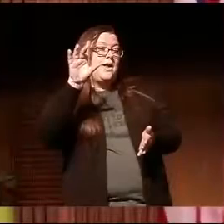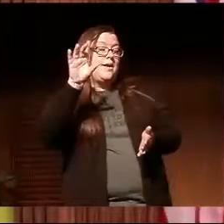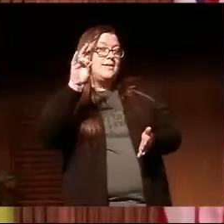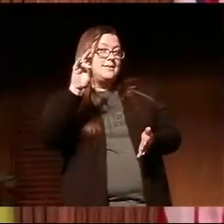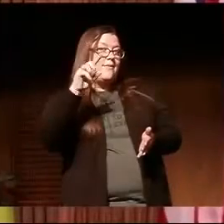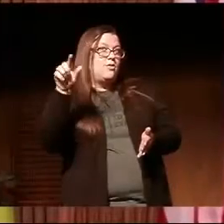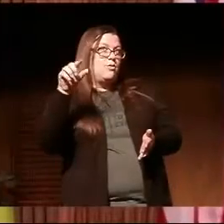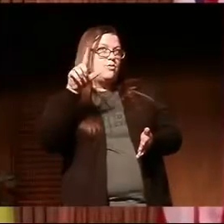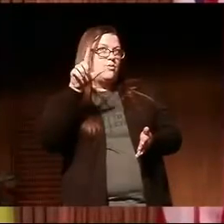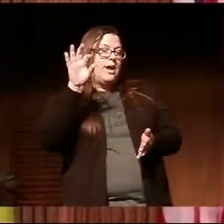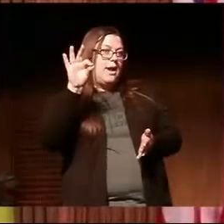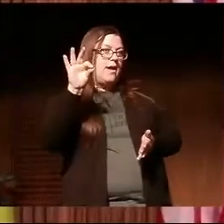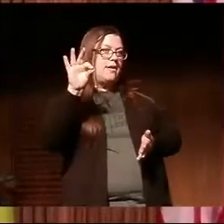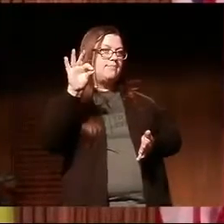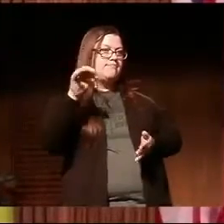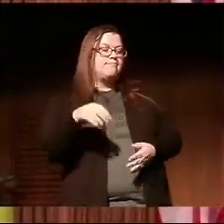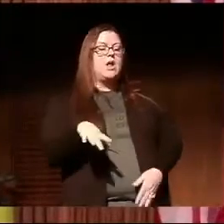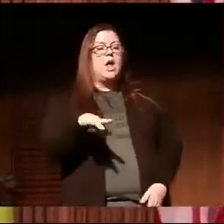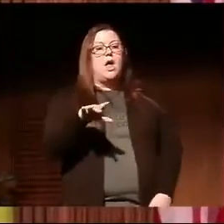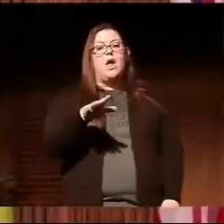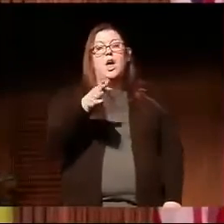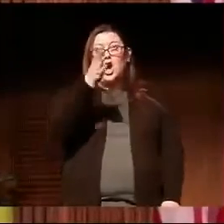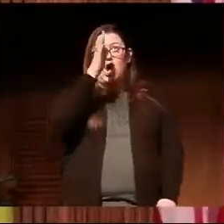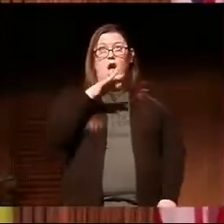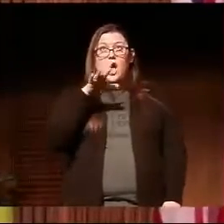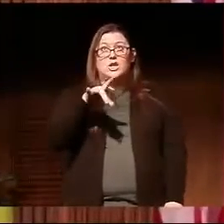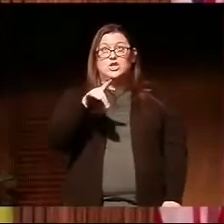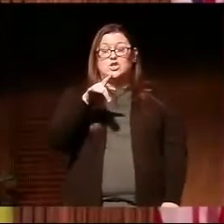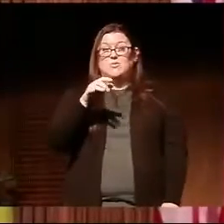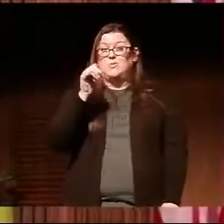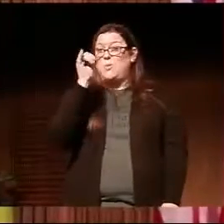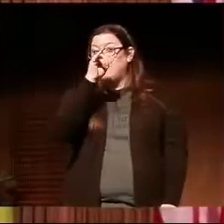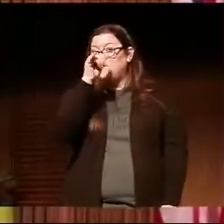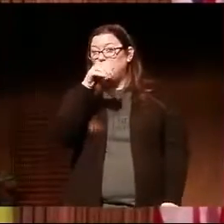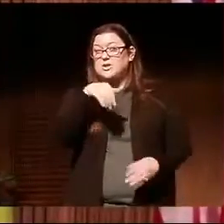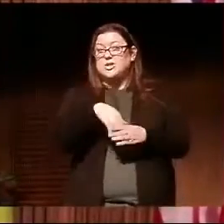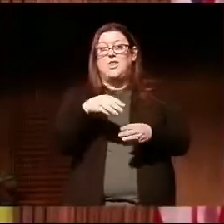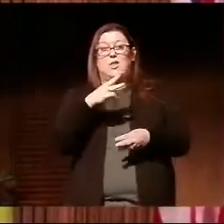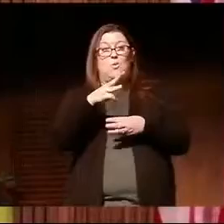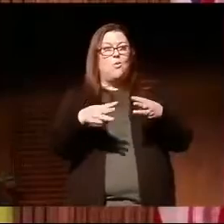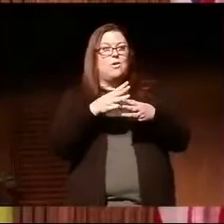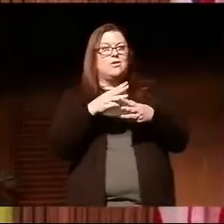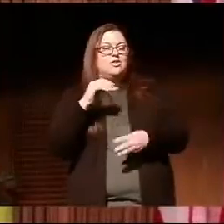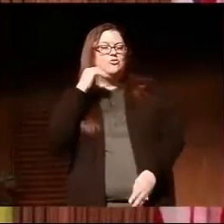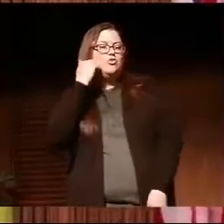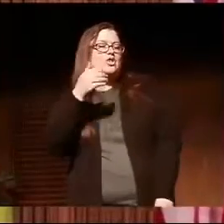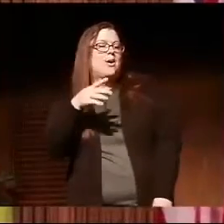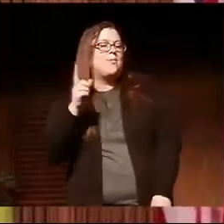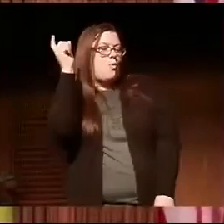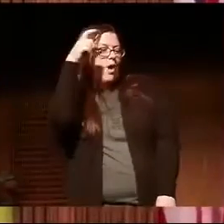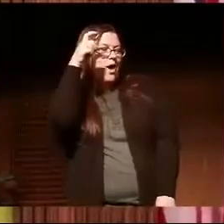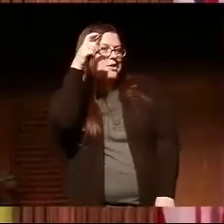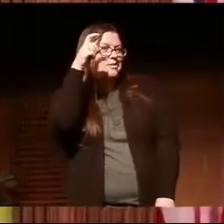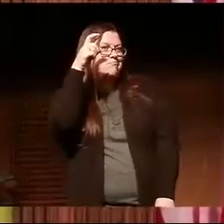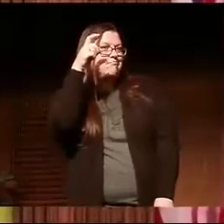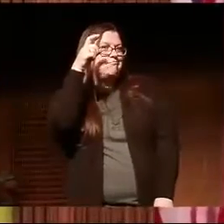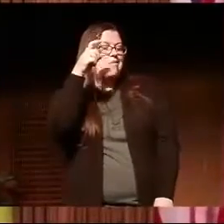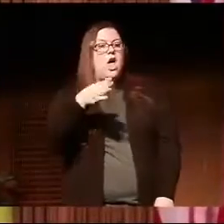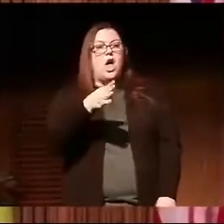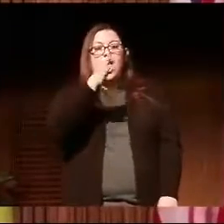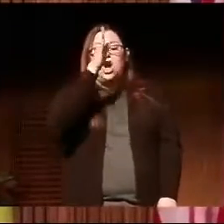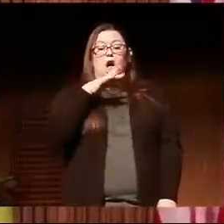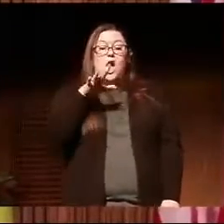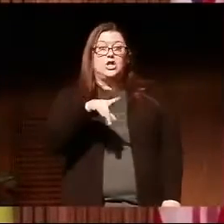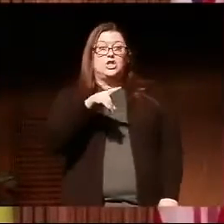He says, "But God chose what is foolish in the world to shame the wise. God chose what is weak in the